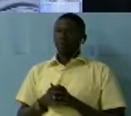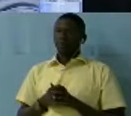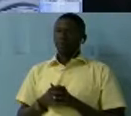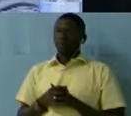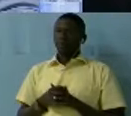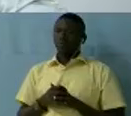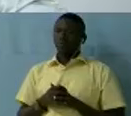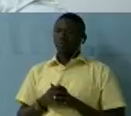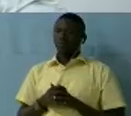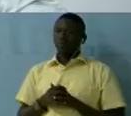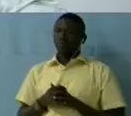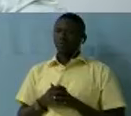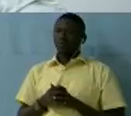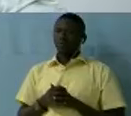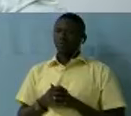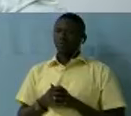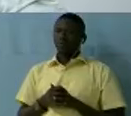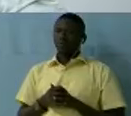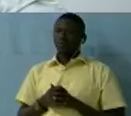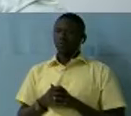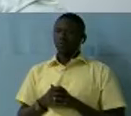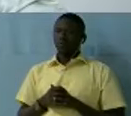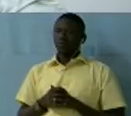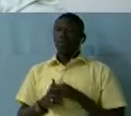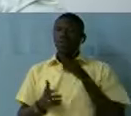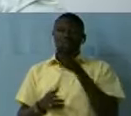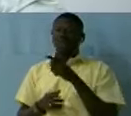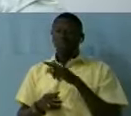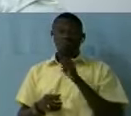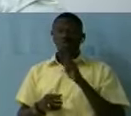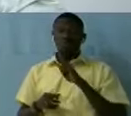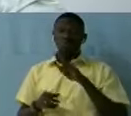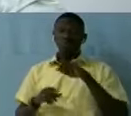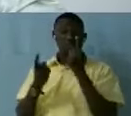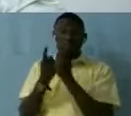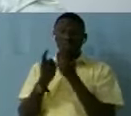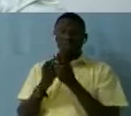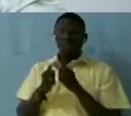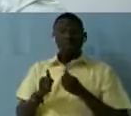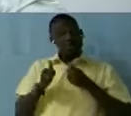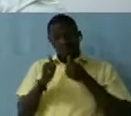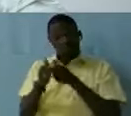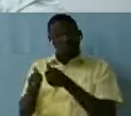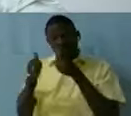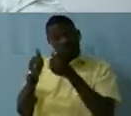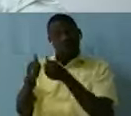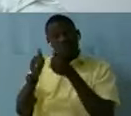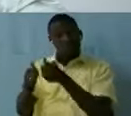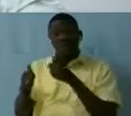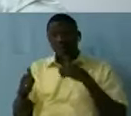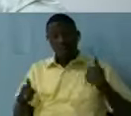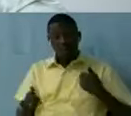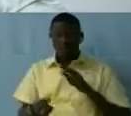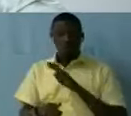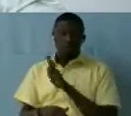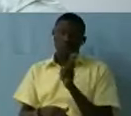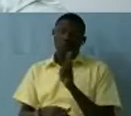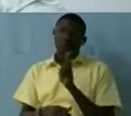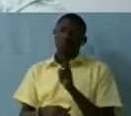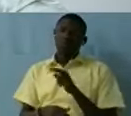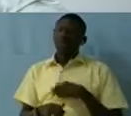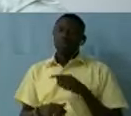2016 samola this is no witch hunt ni manka kuti kafo e ben mole la ko no masata la kabulano ma it